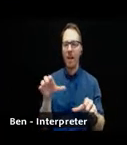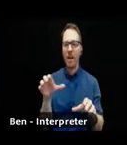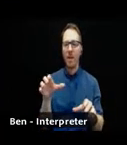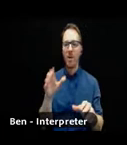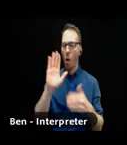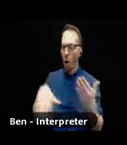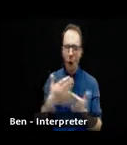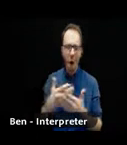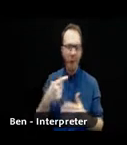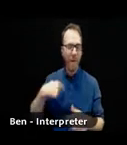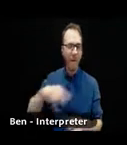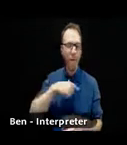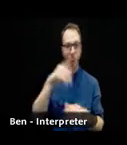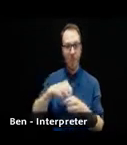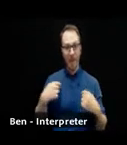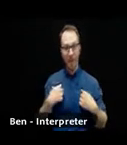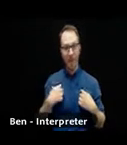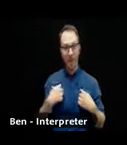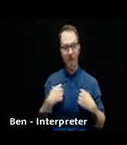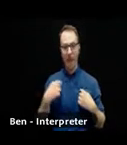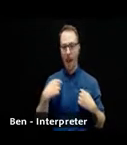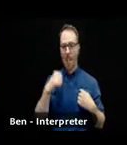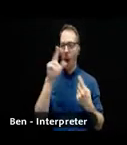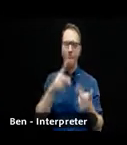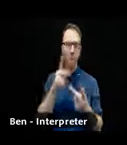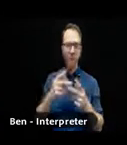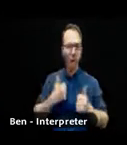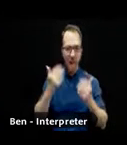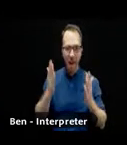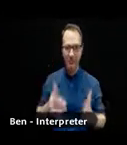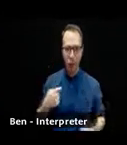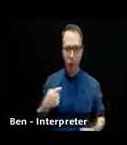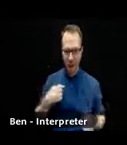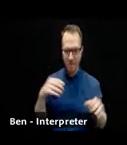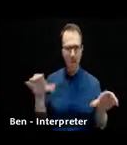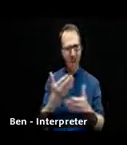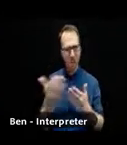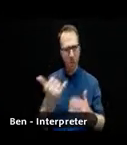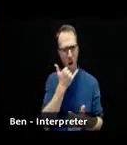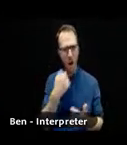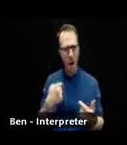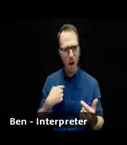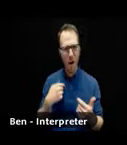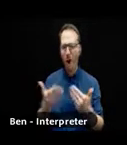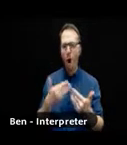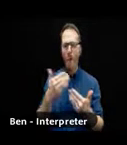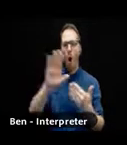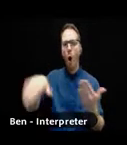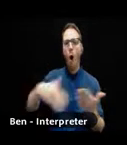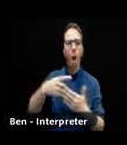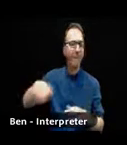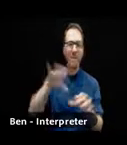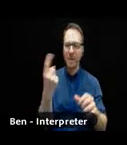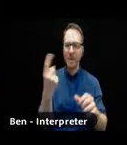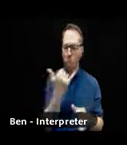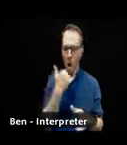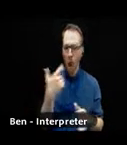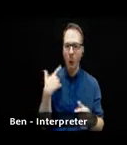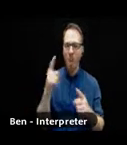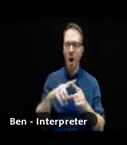All of us, including me. I am not a perfect survivor. I have done things wrong. Almost all of us have. And I want a space in